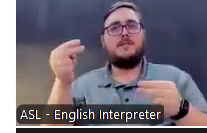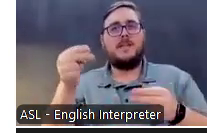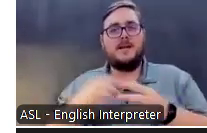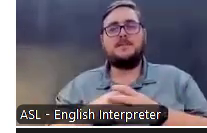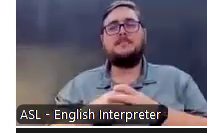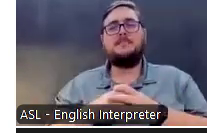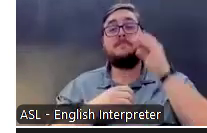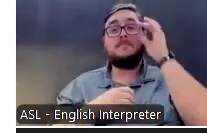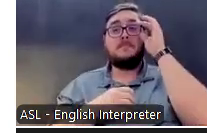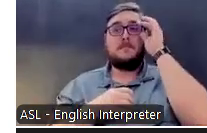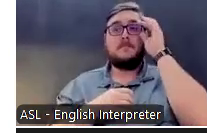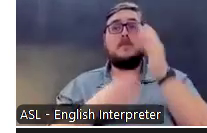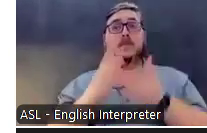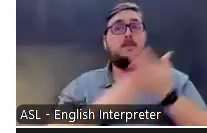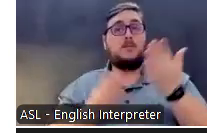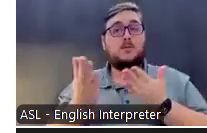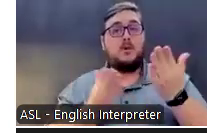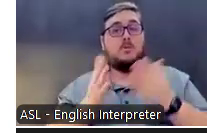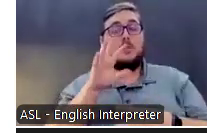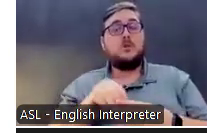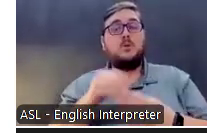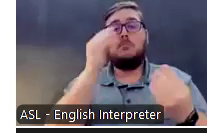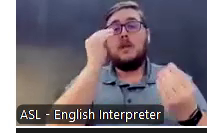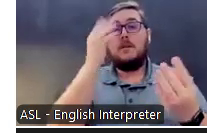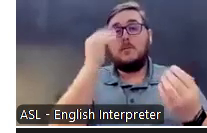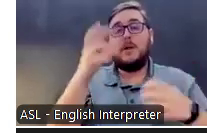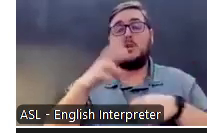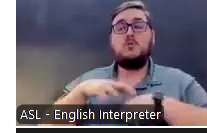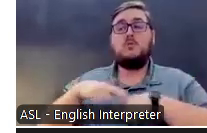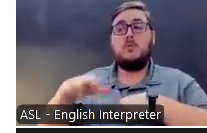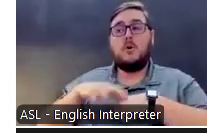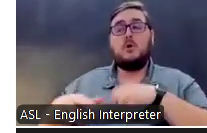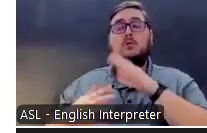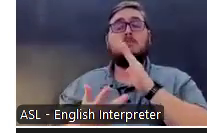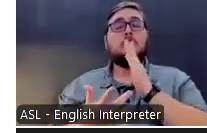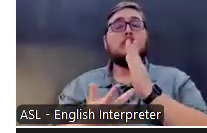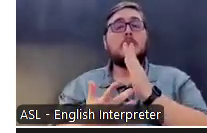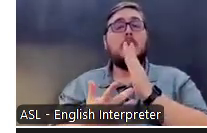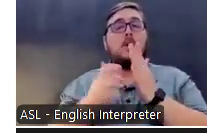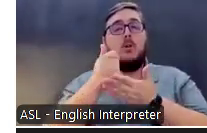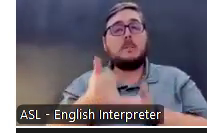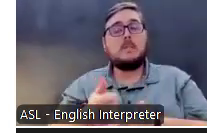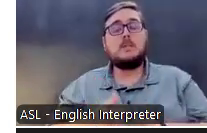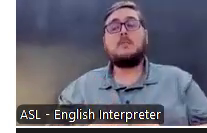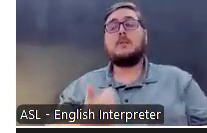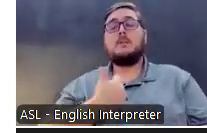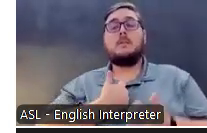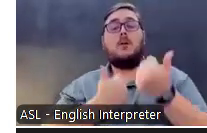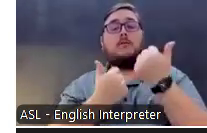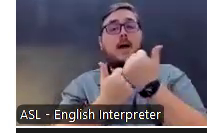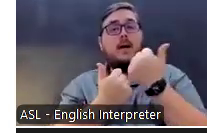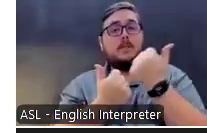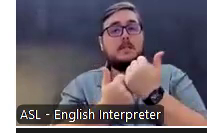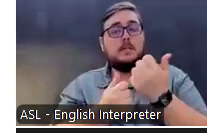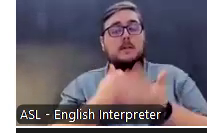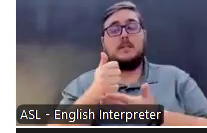our services can include information and referral, technical assistance, self-advocacy assistance,